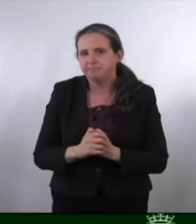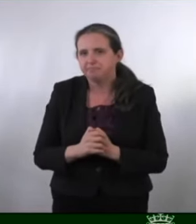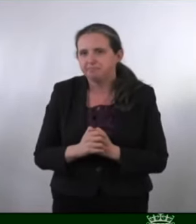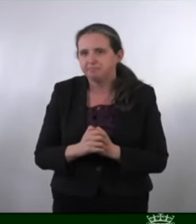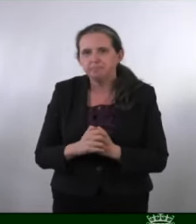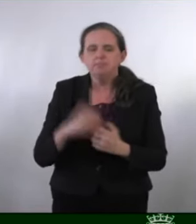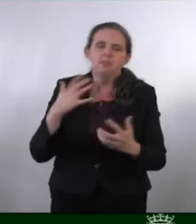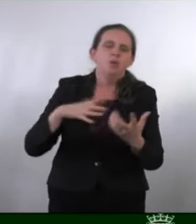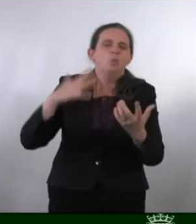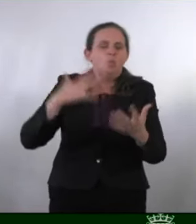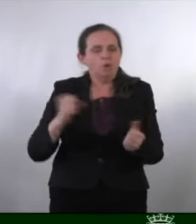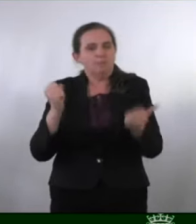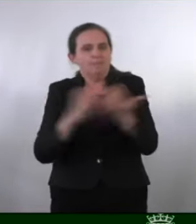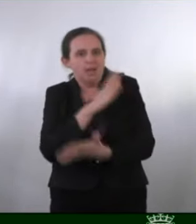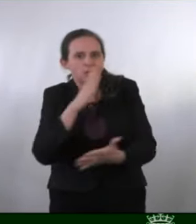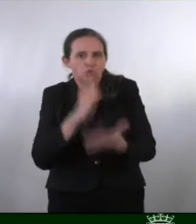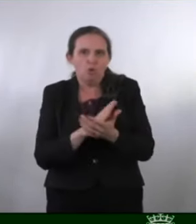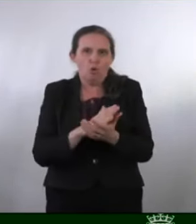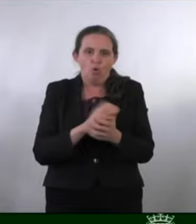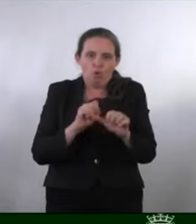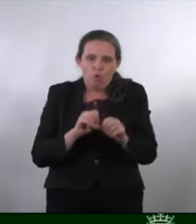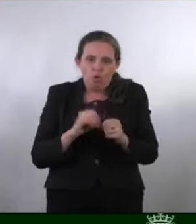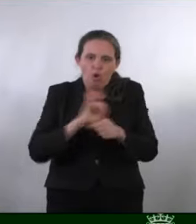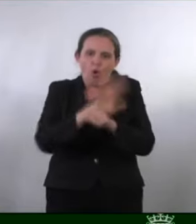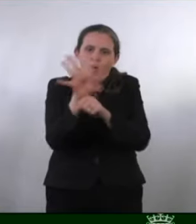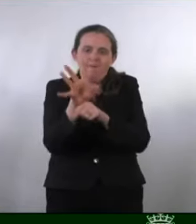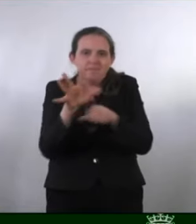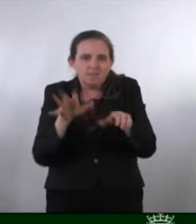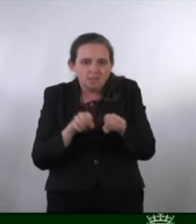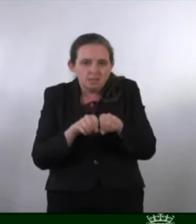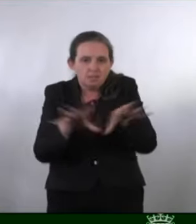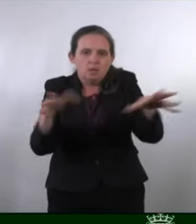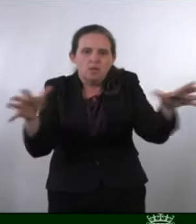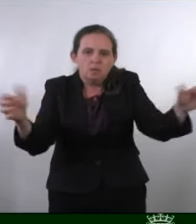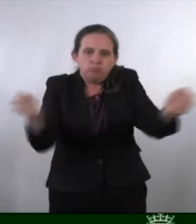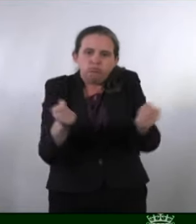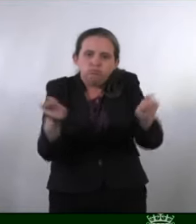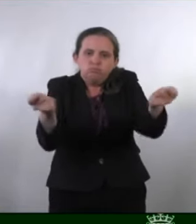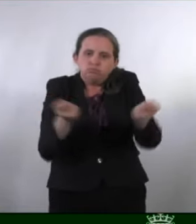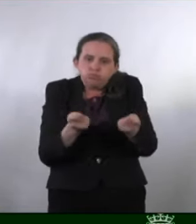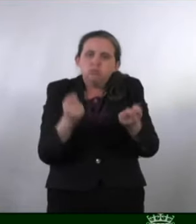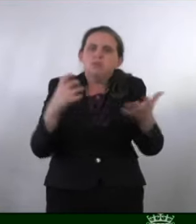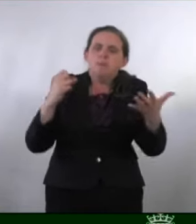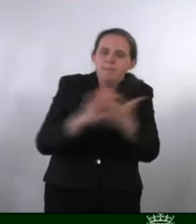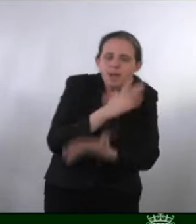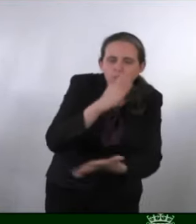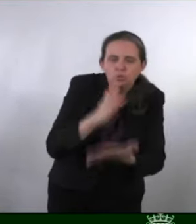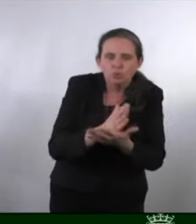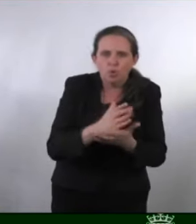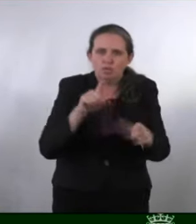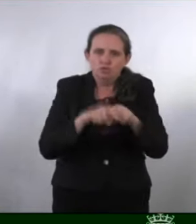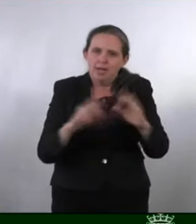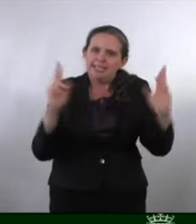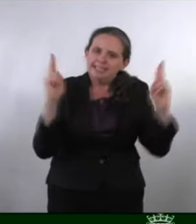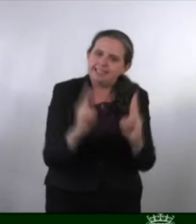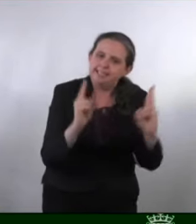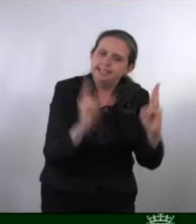on the virus, we can also enable people to see more of their family and friends over